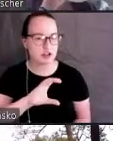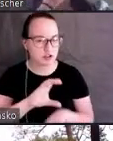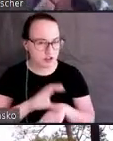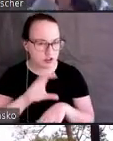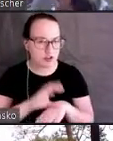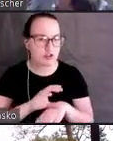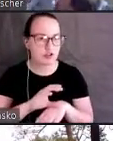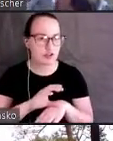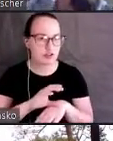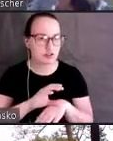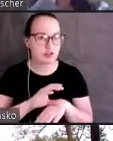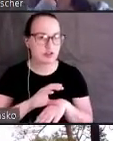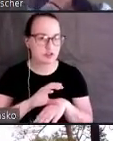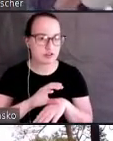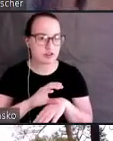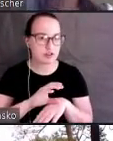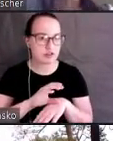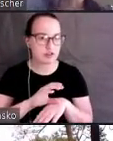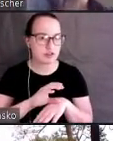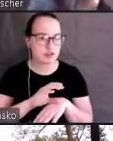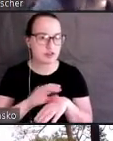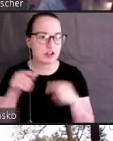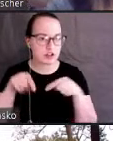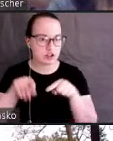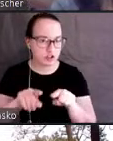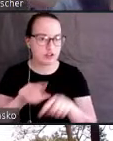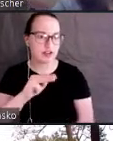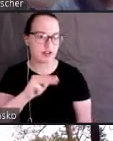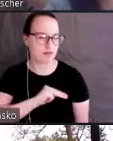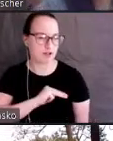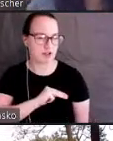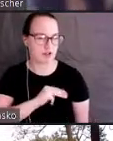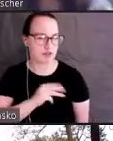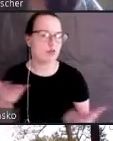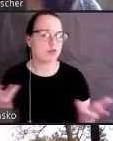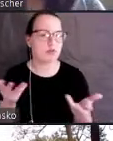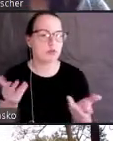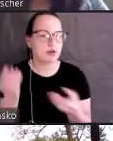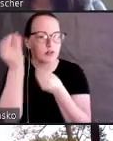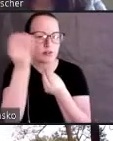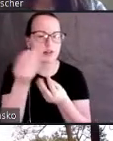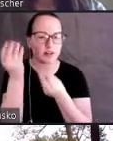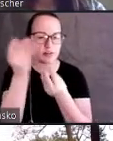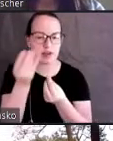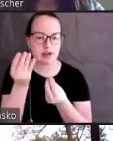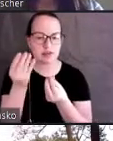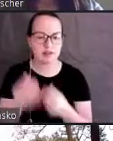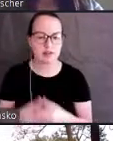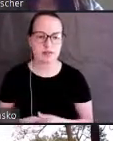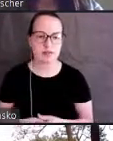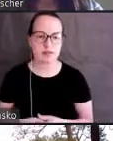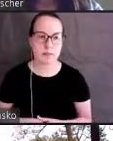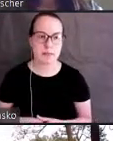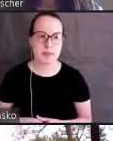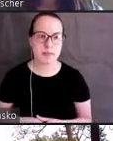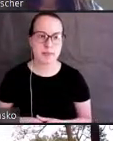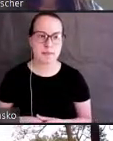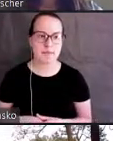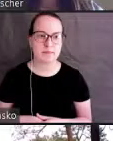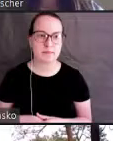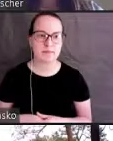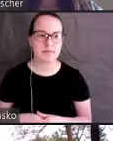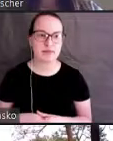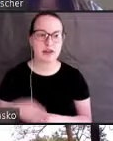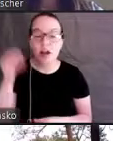being on mission, what comes to mind? You know, isn't it just kind of thoughts of people sharing their faith,